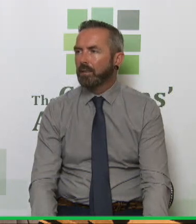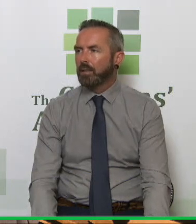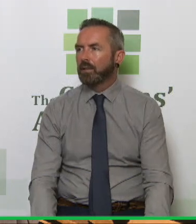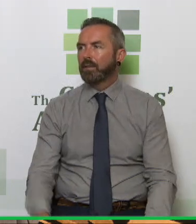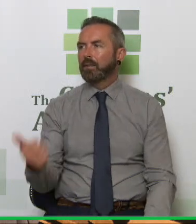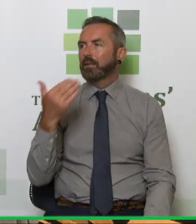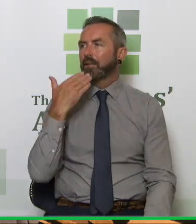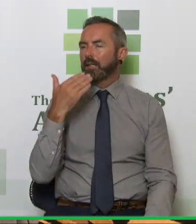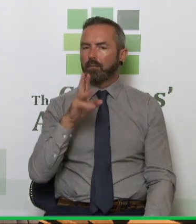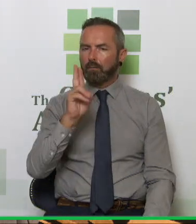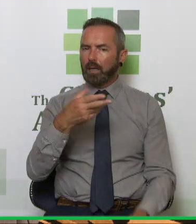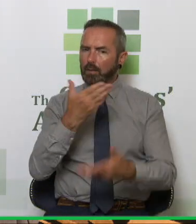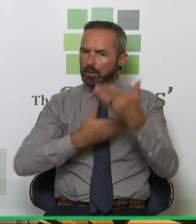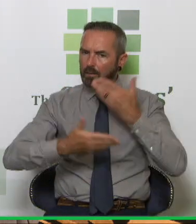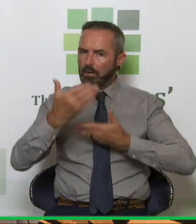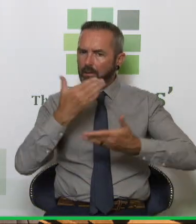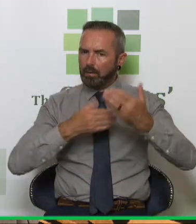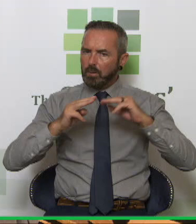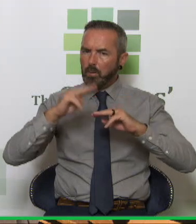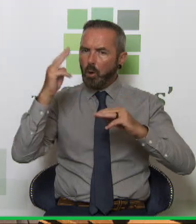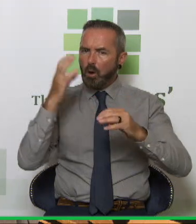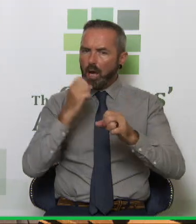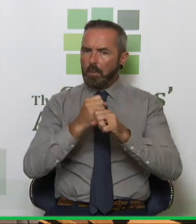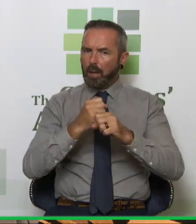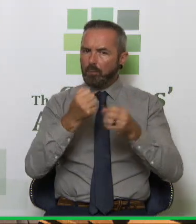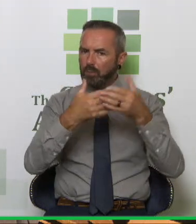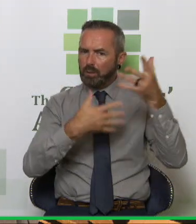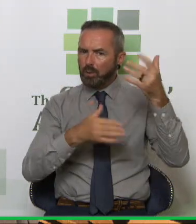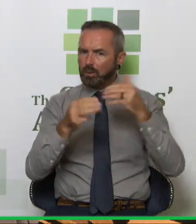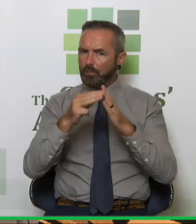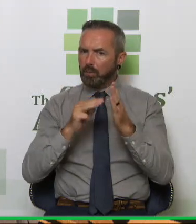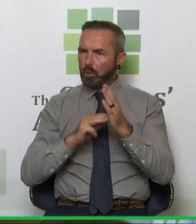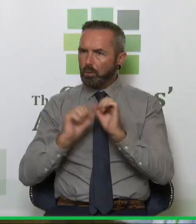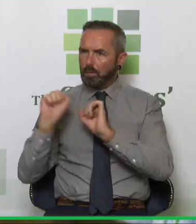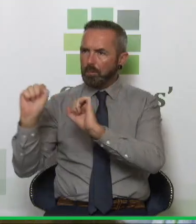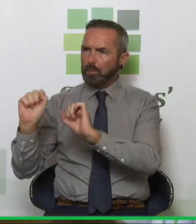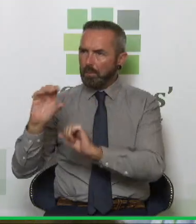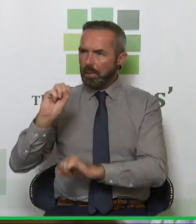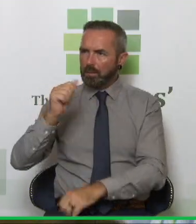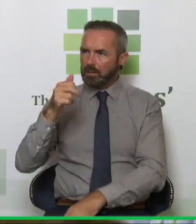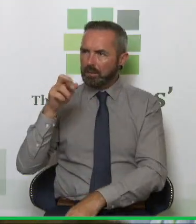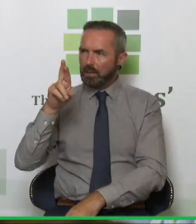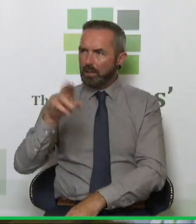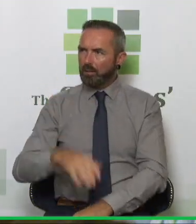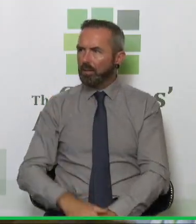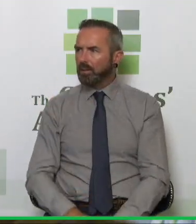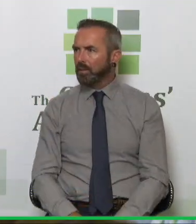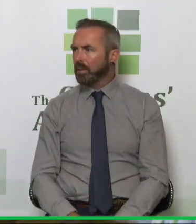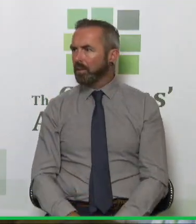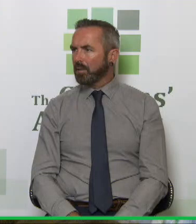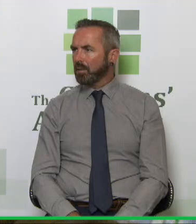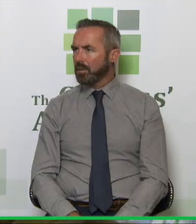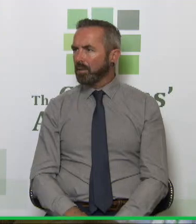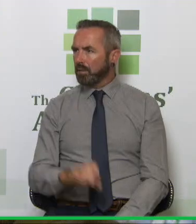Thank you. Can you tell us something about the outcomes of the programs you've been running? Helen, specifically related to Sarah